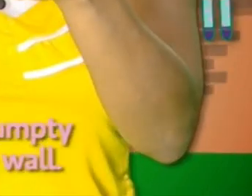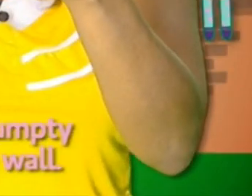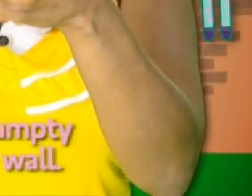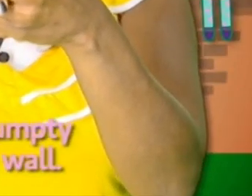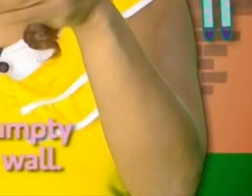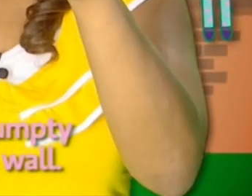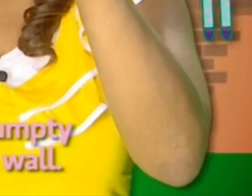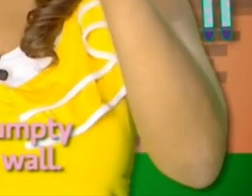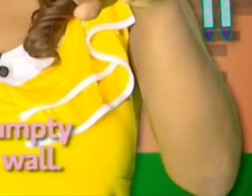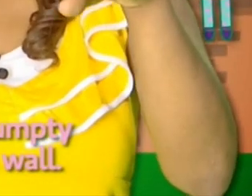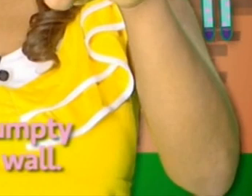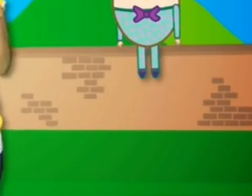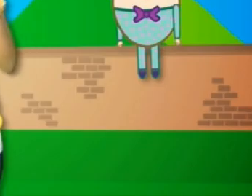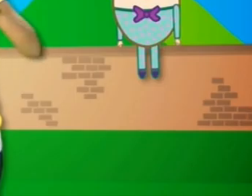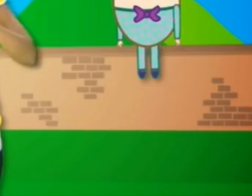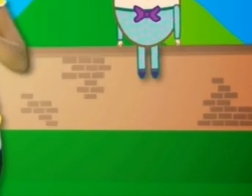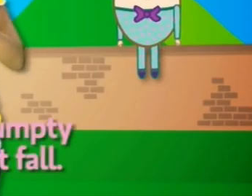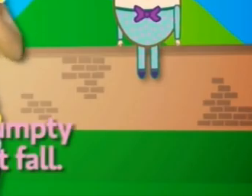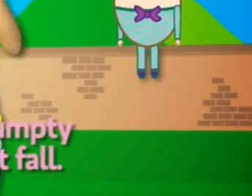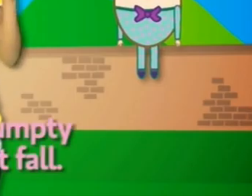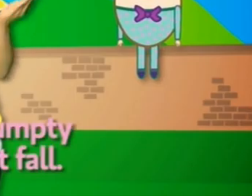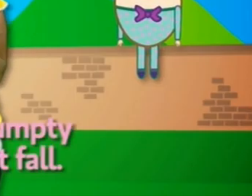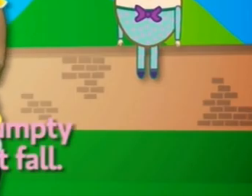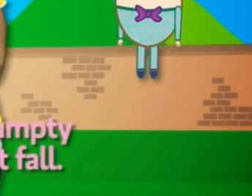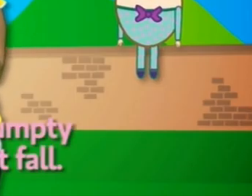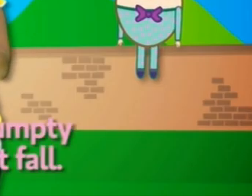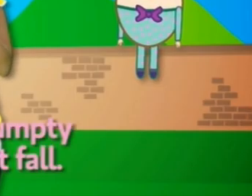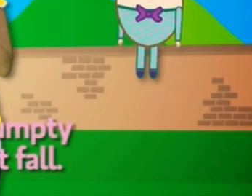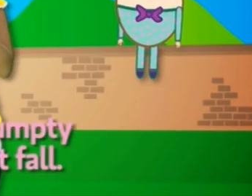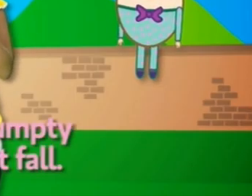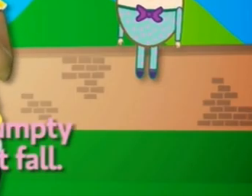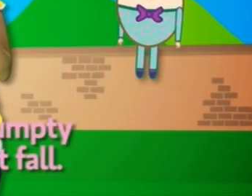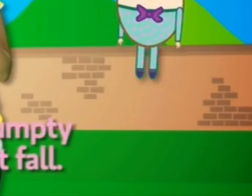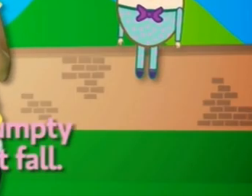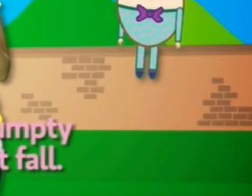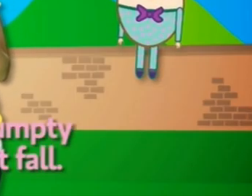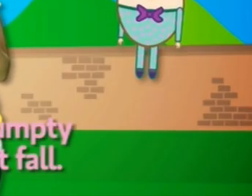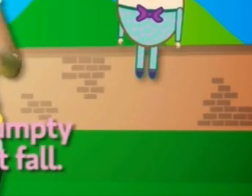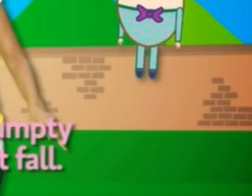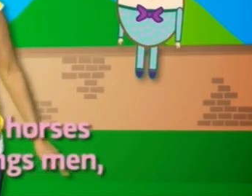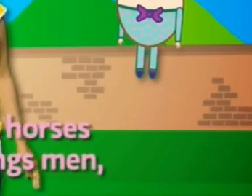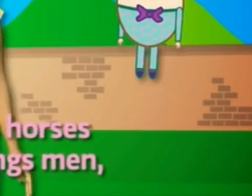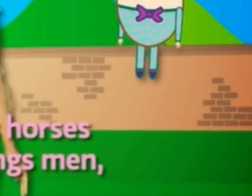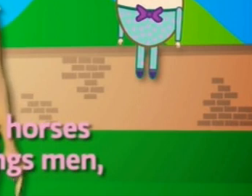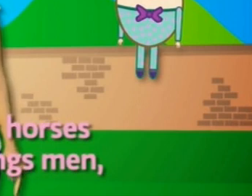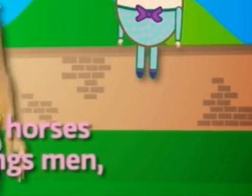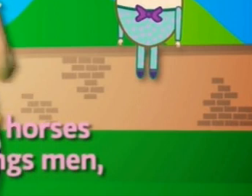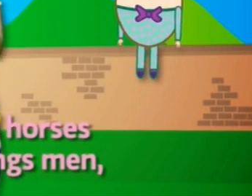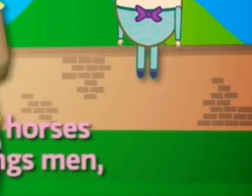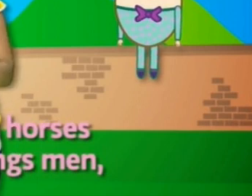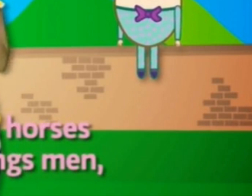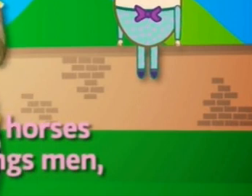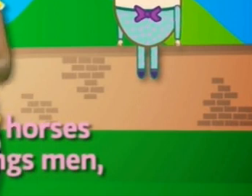Dumpty sat on a wall. Humpty Dumpty had a great fall. All the